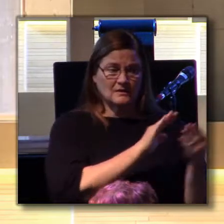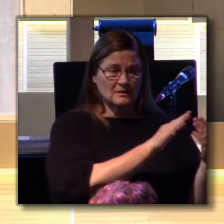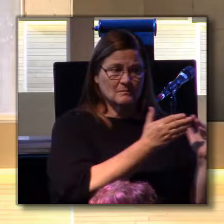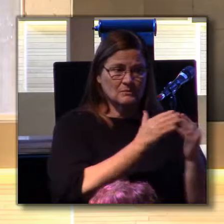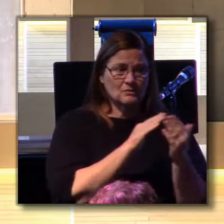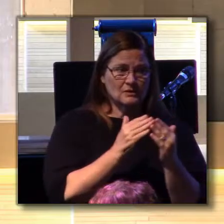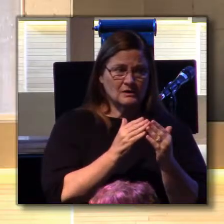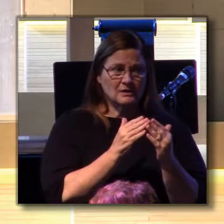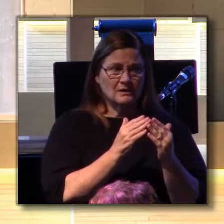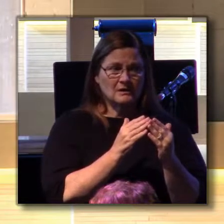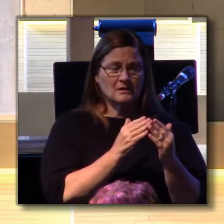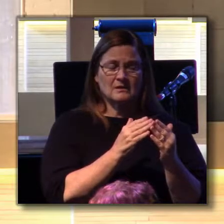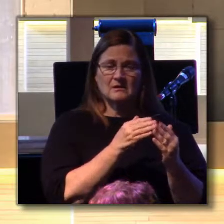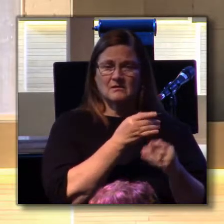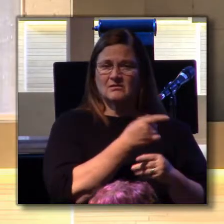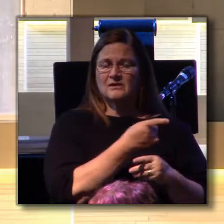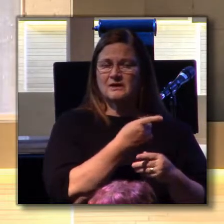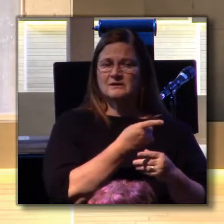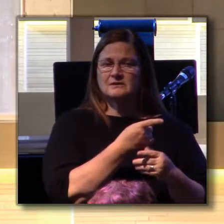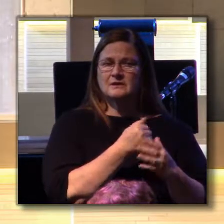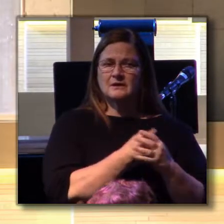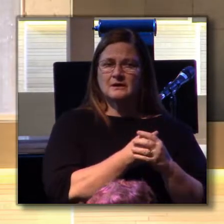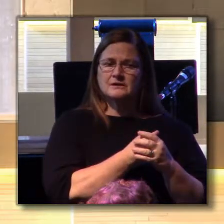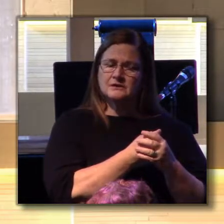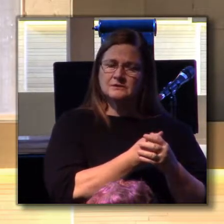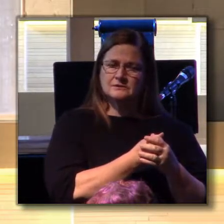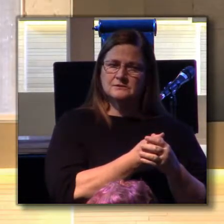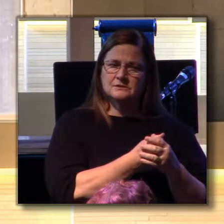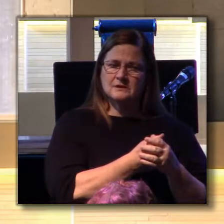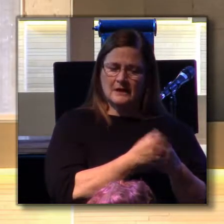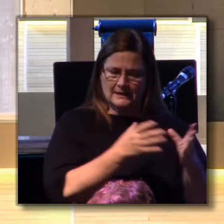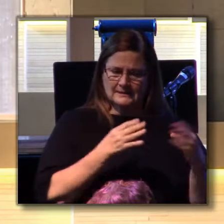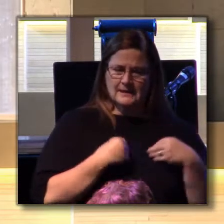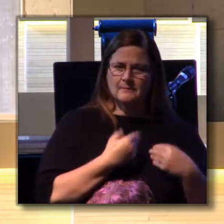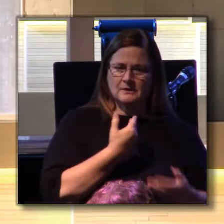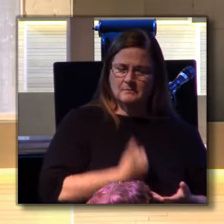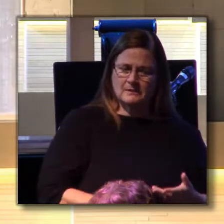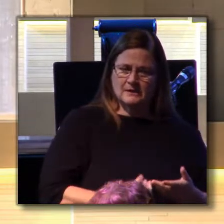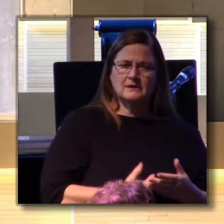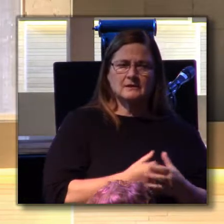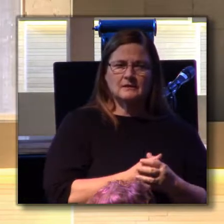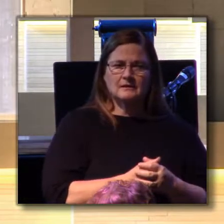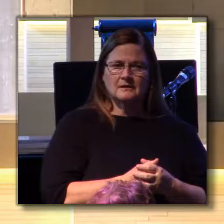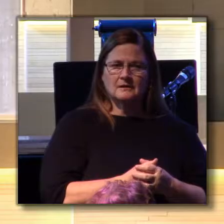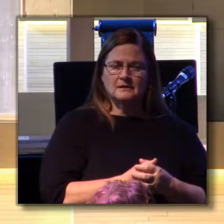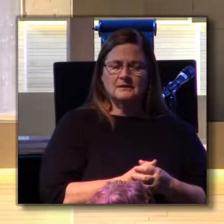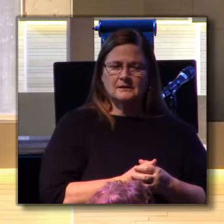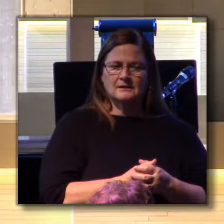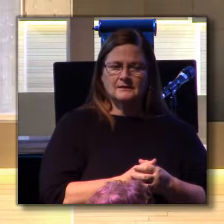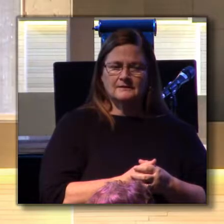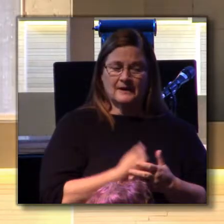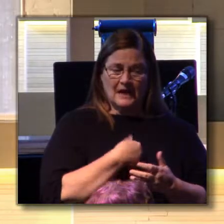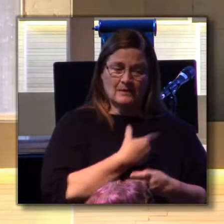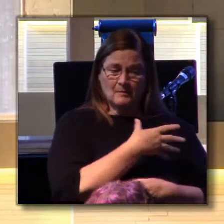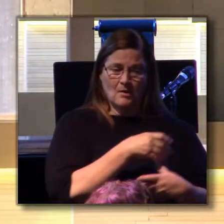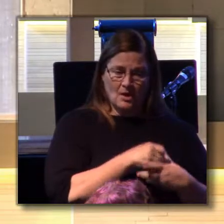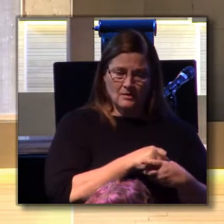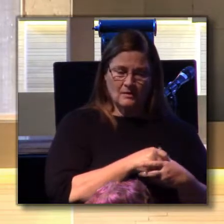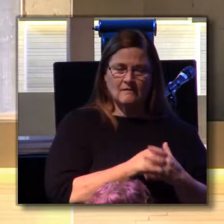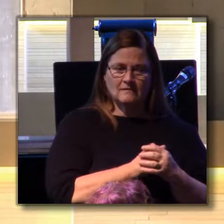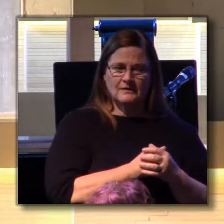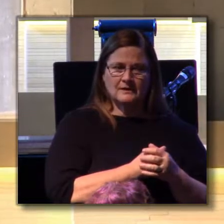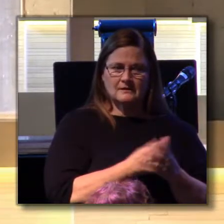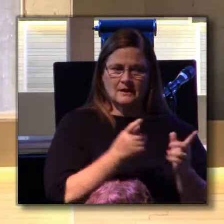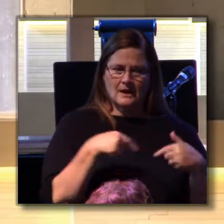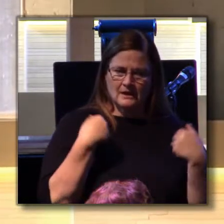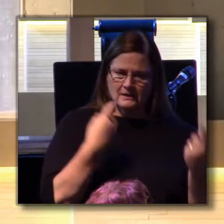that has taken me in and made me a part of it, that has guided me and spoken